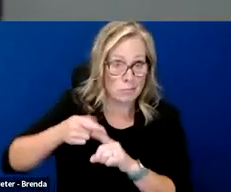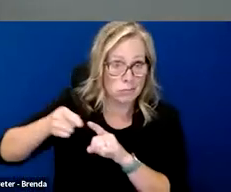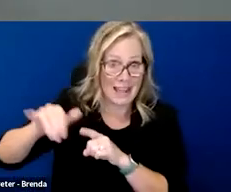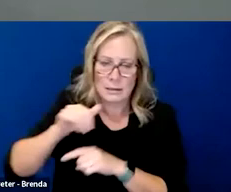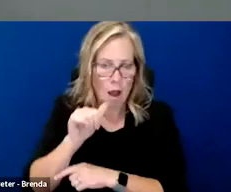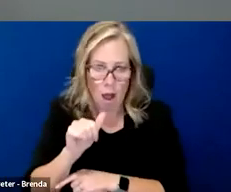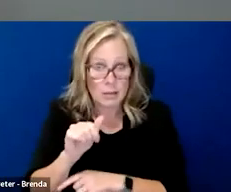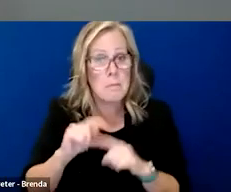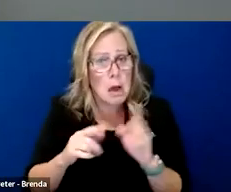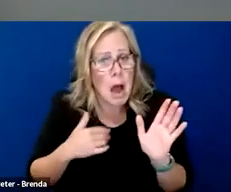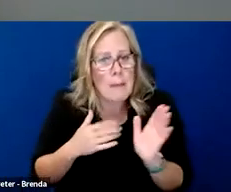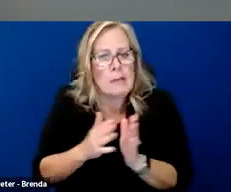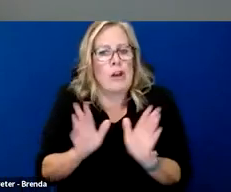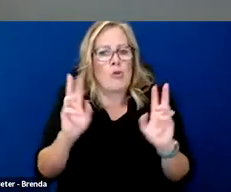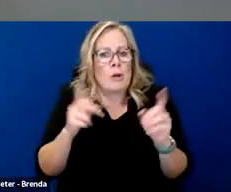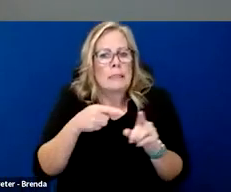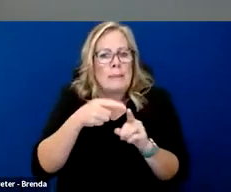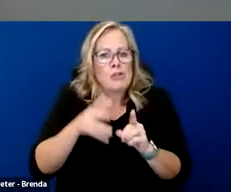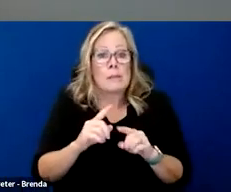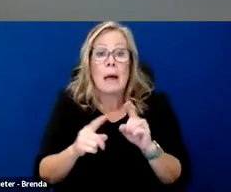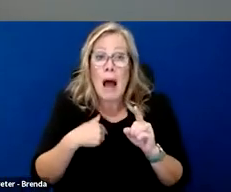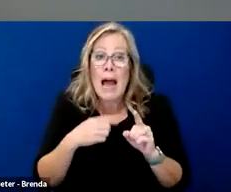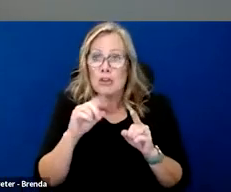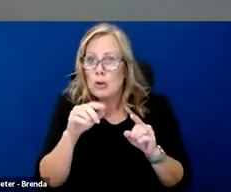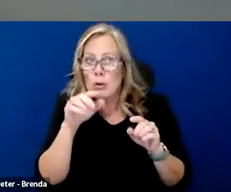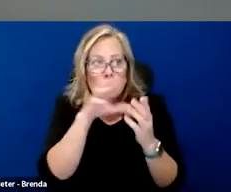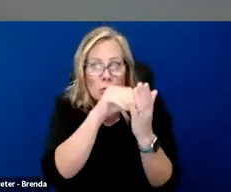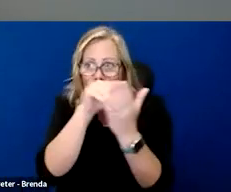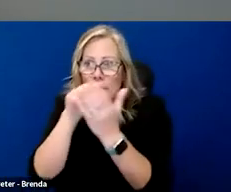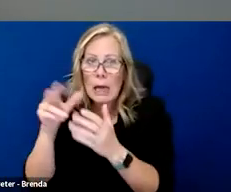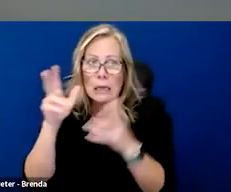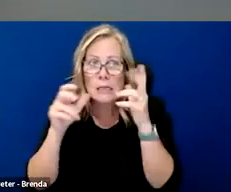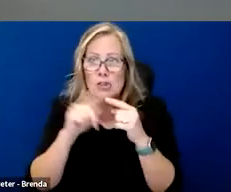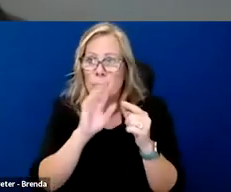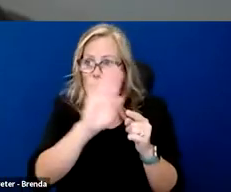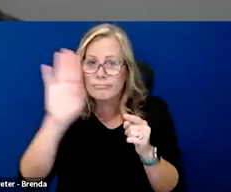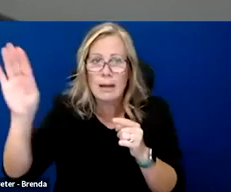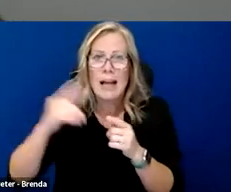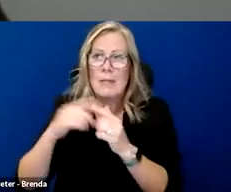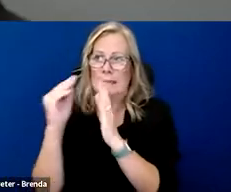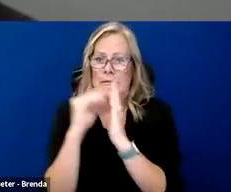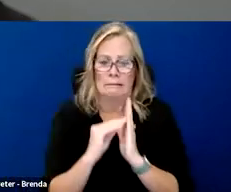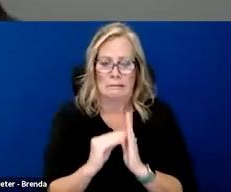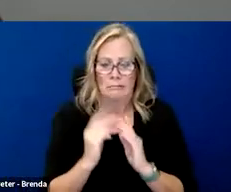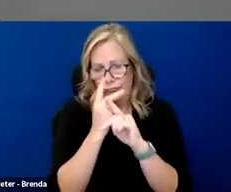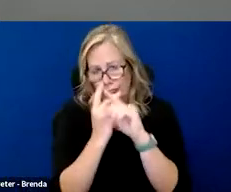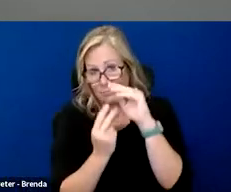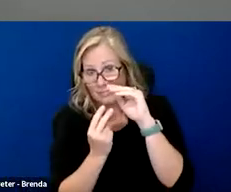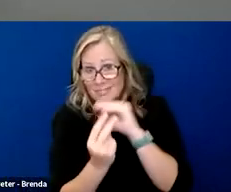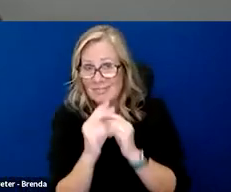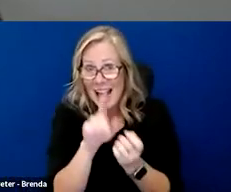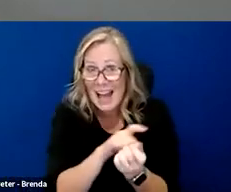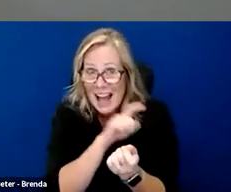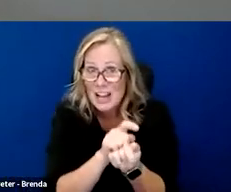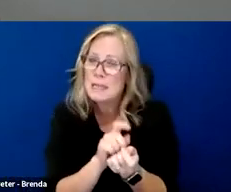but I do take my words from the experts. And we can only accurately predict weather about